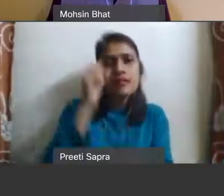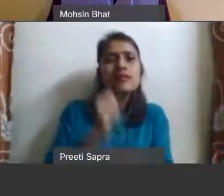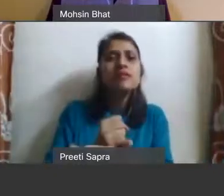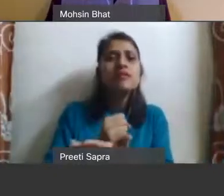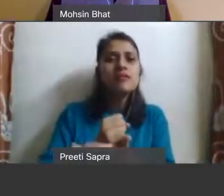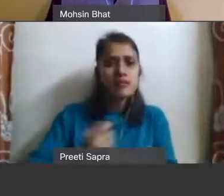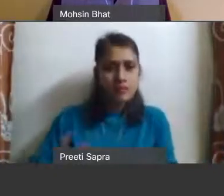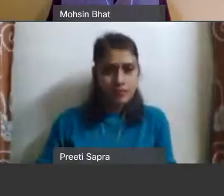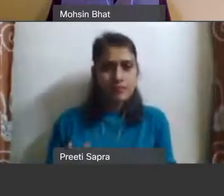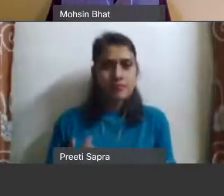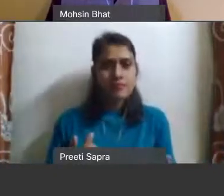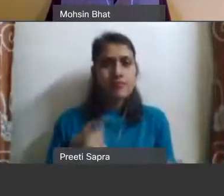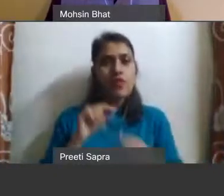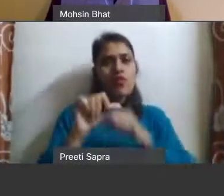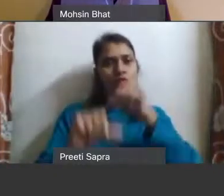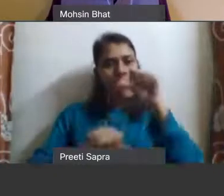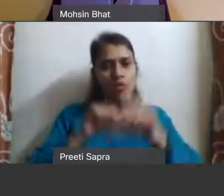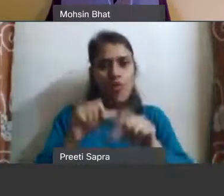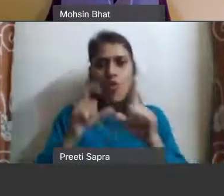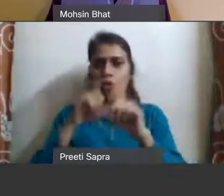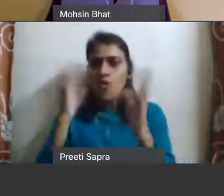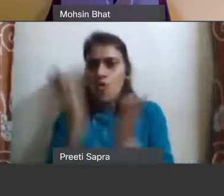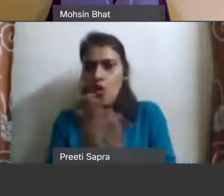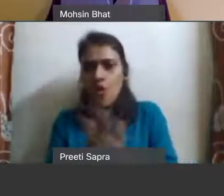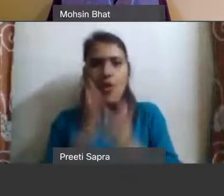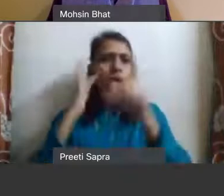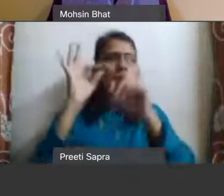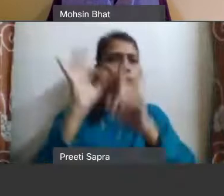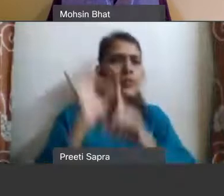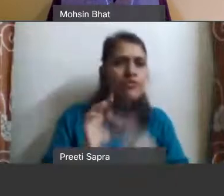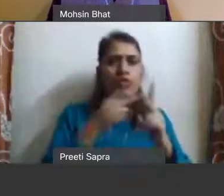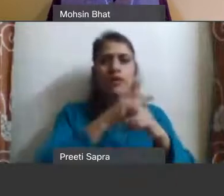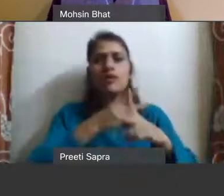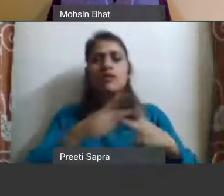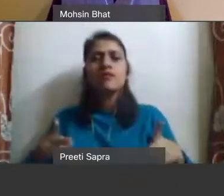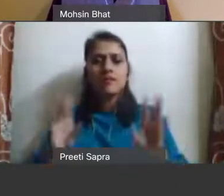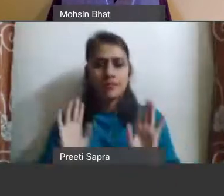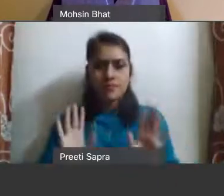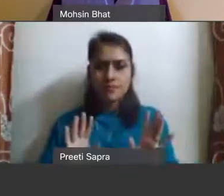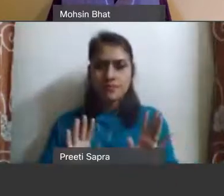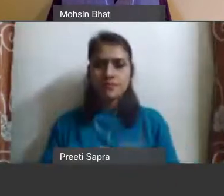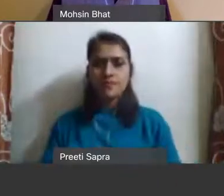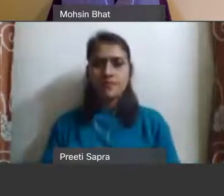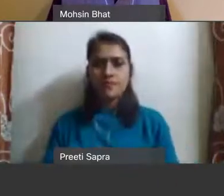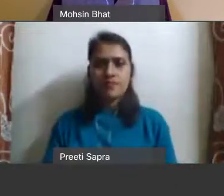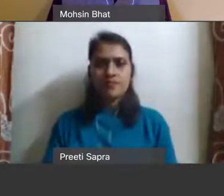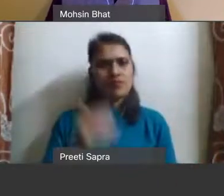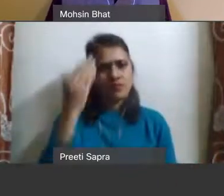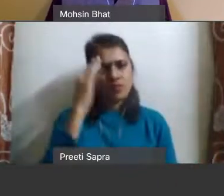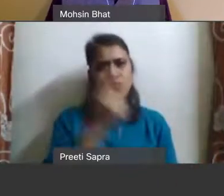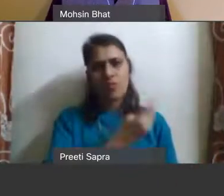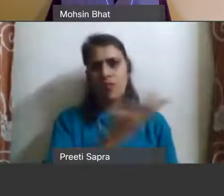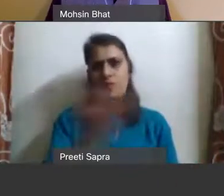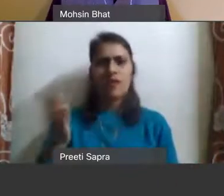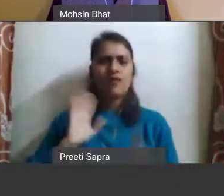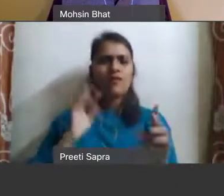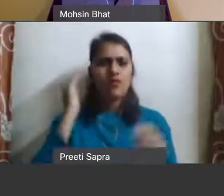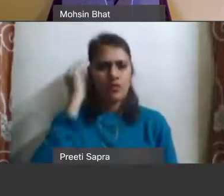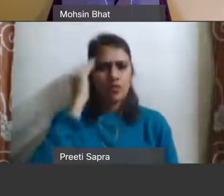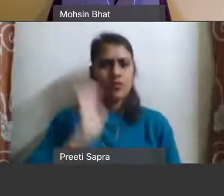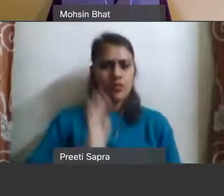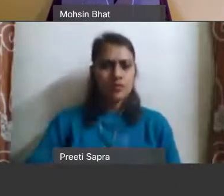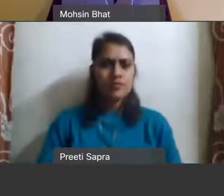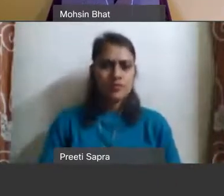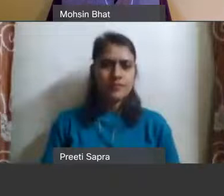this is done through processes of documentary evidence, among other things. And as many of you would already know, this has wreaked